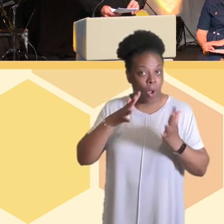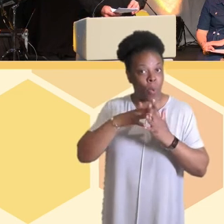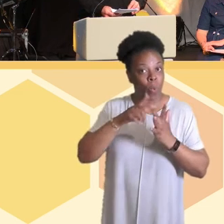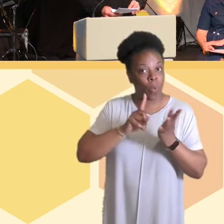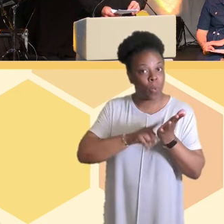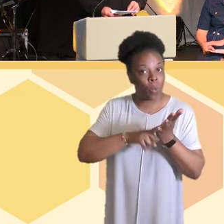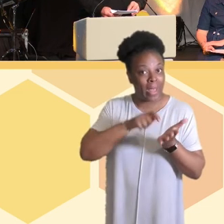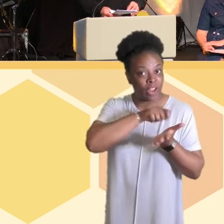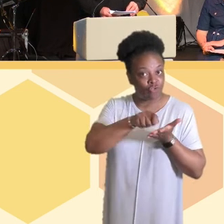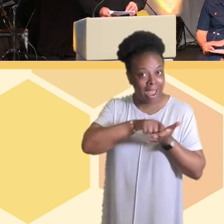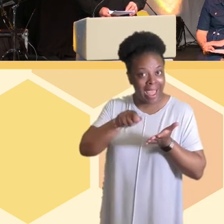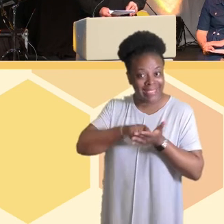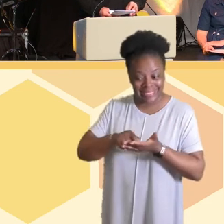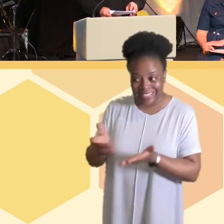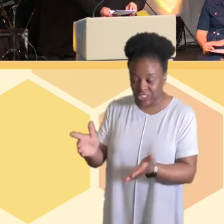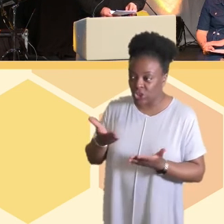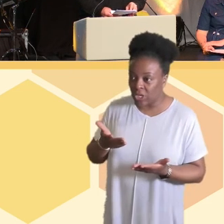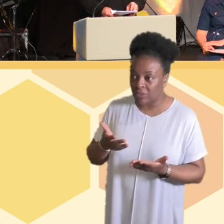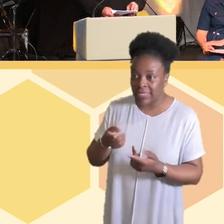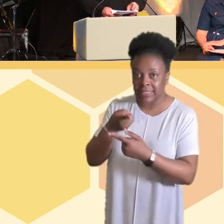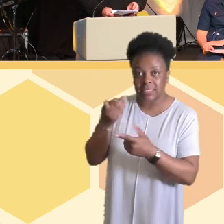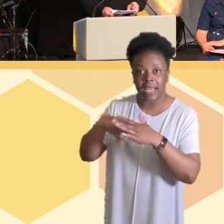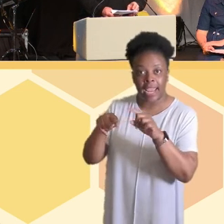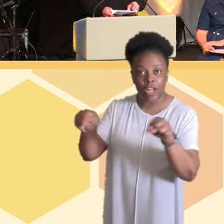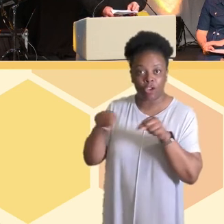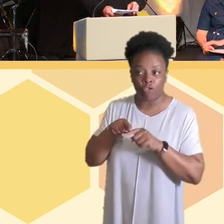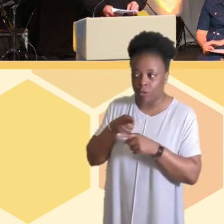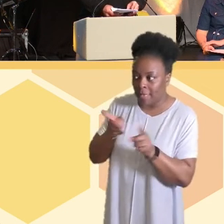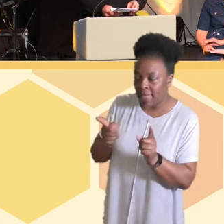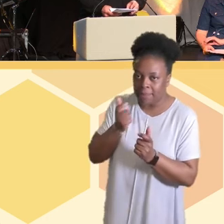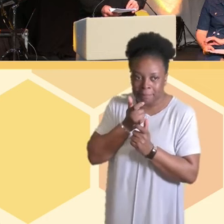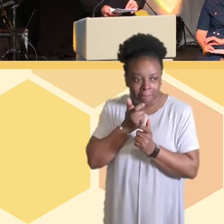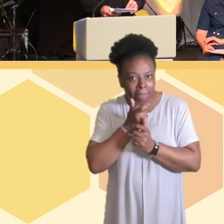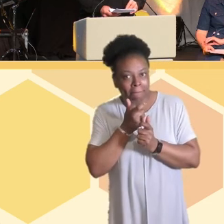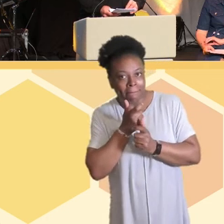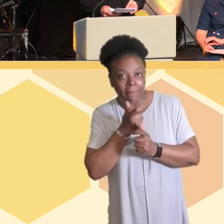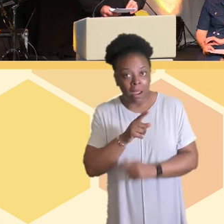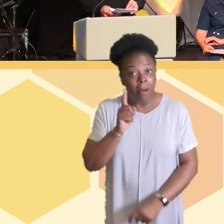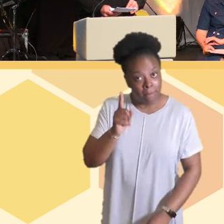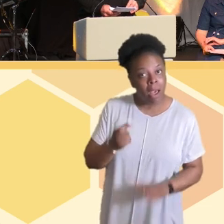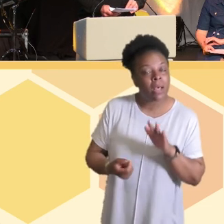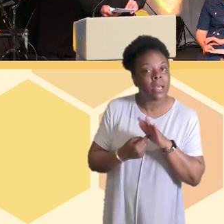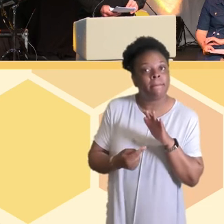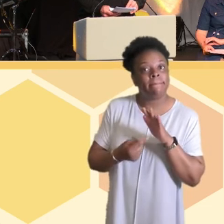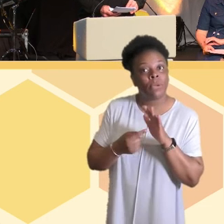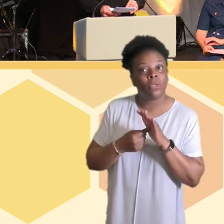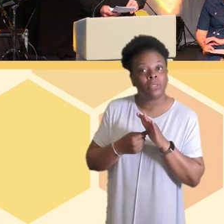This is quite important that you consider this, particularly as we come through